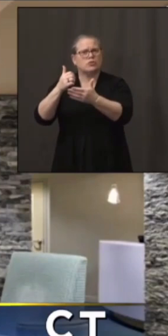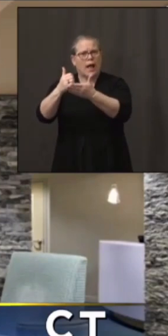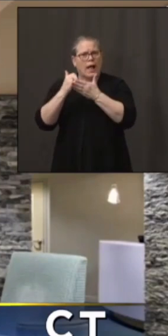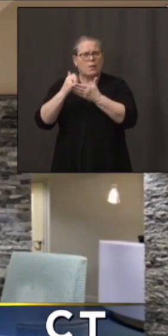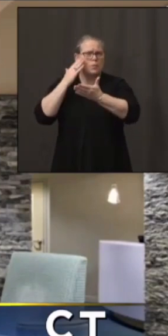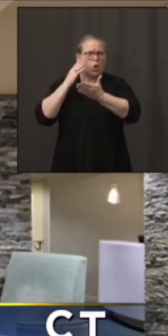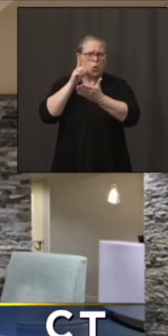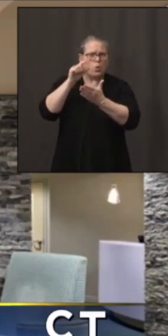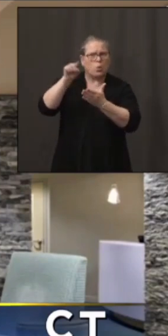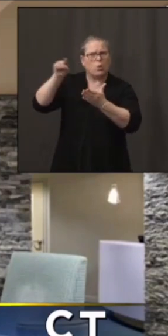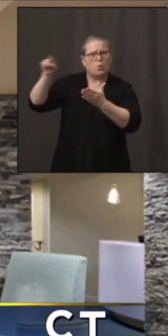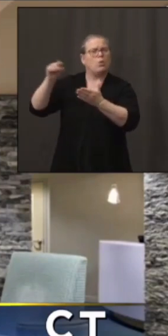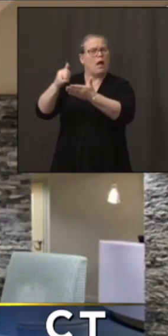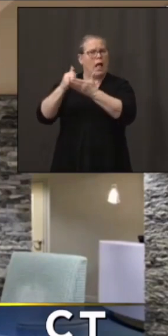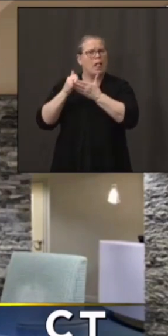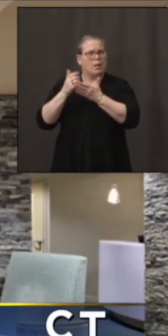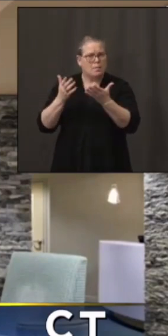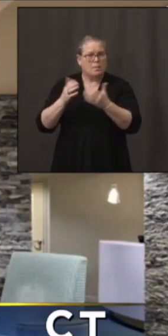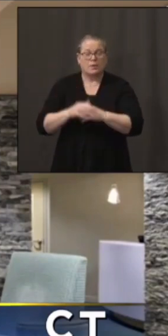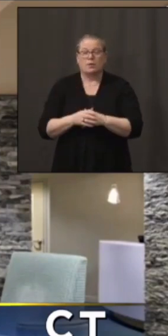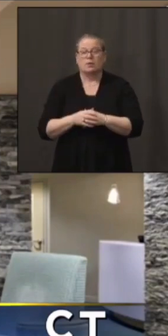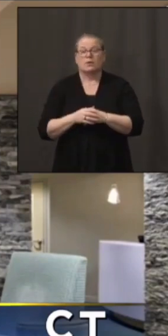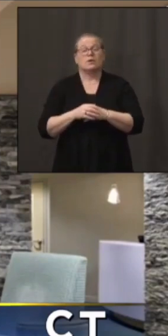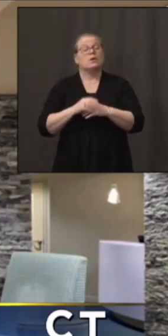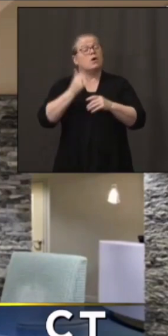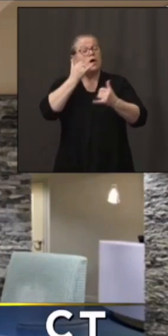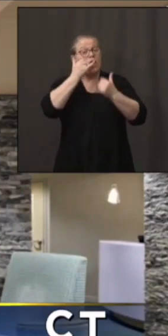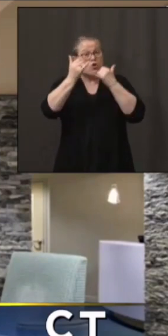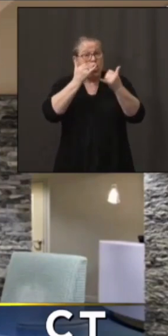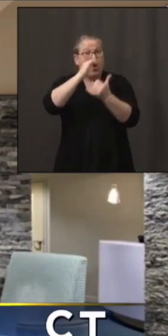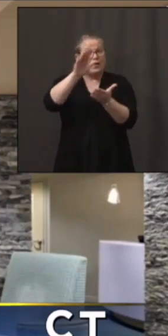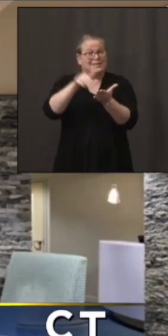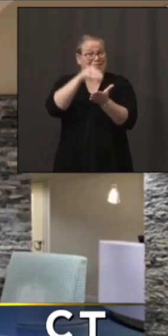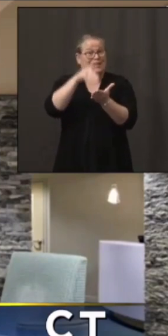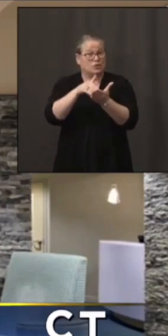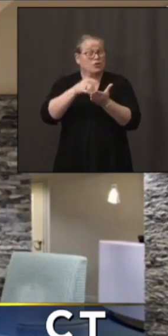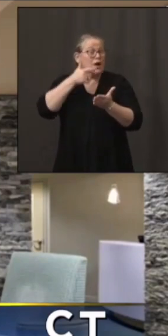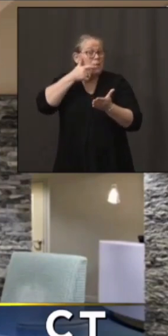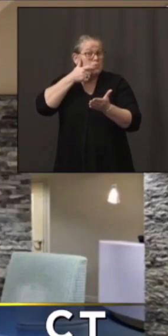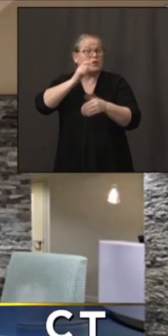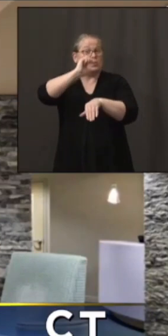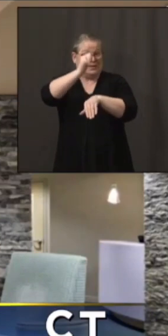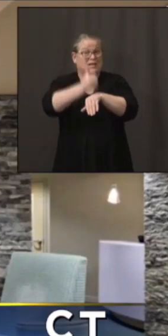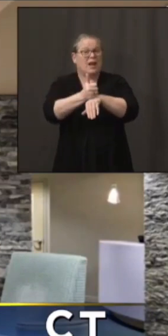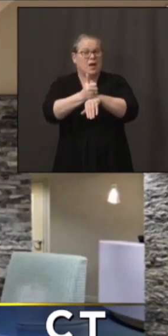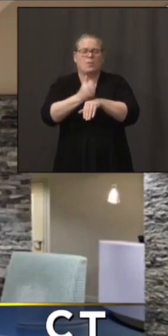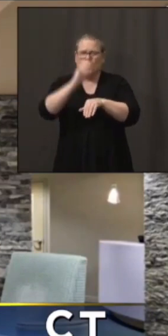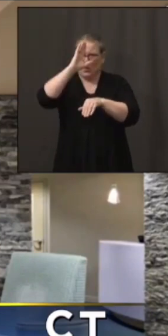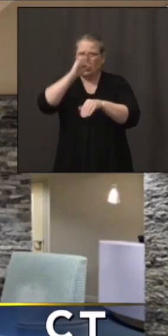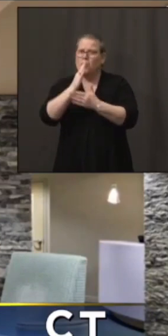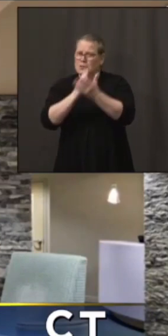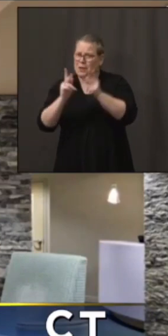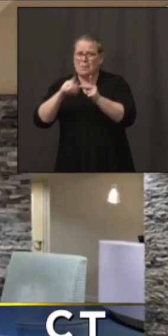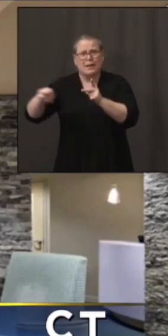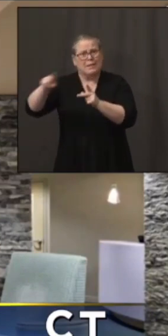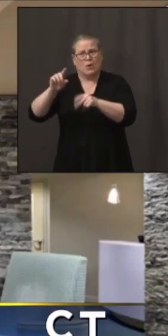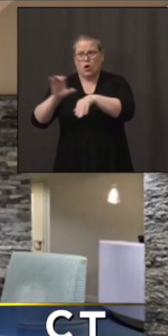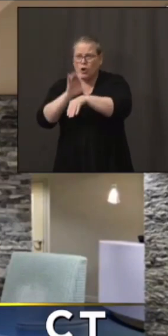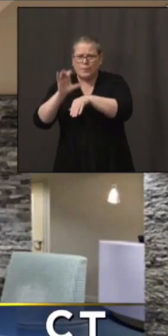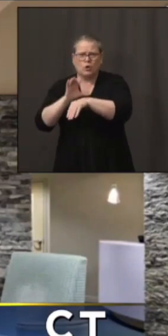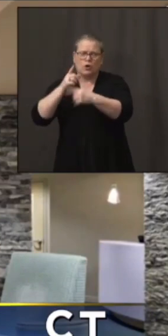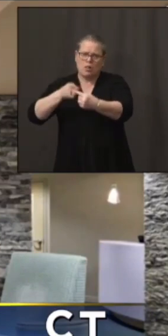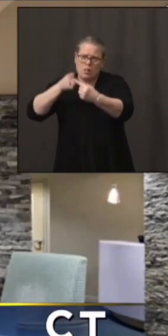center. We know that there may be challenges with access to technology. So we are actually going to